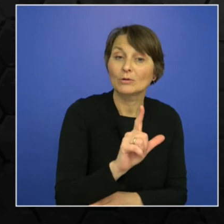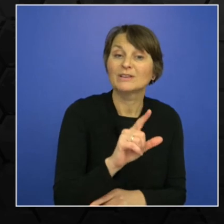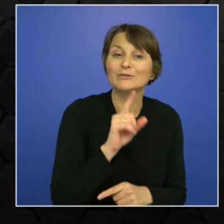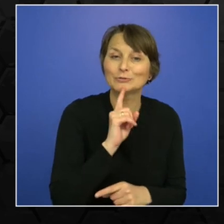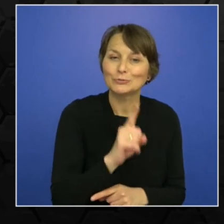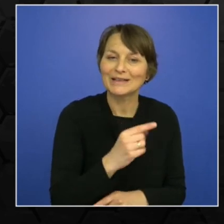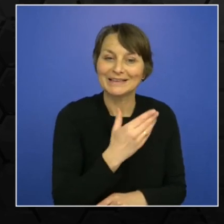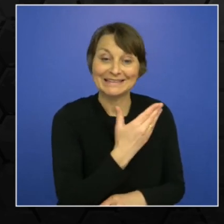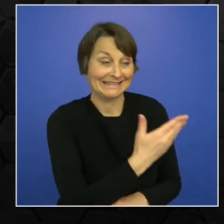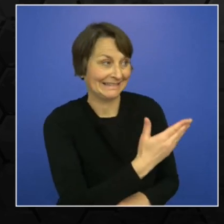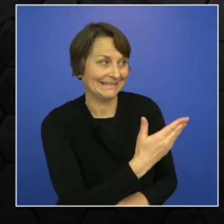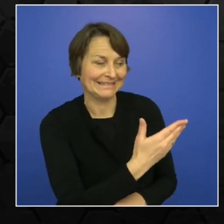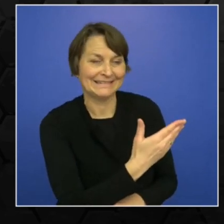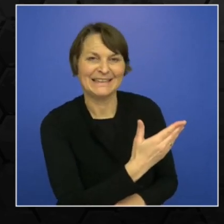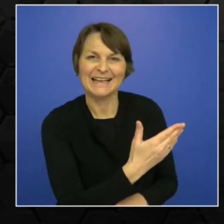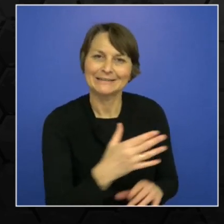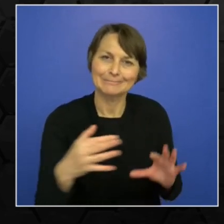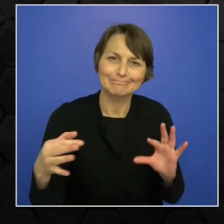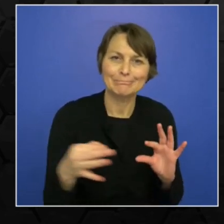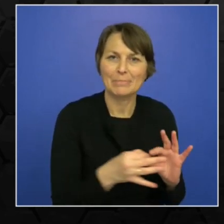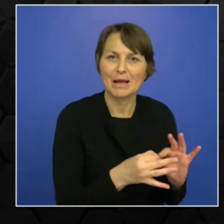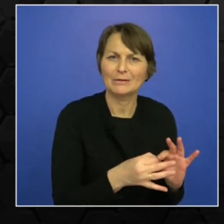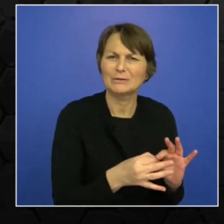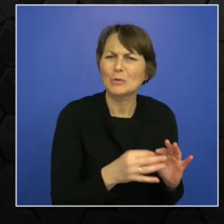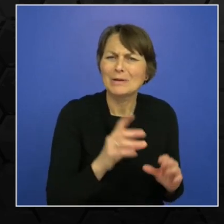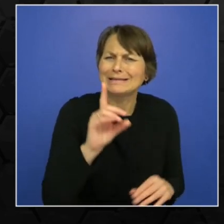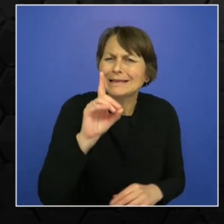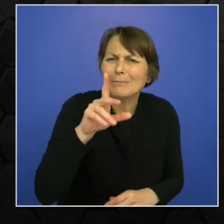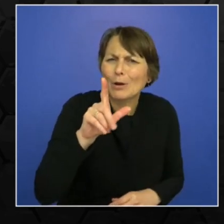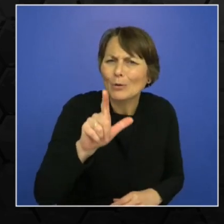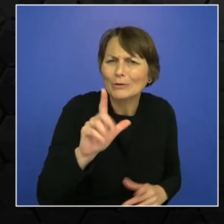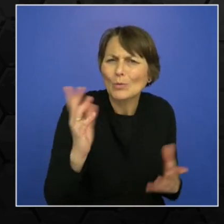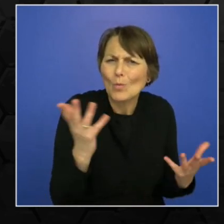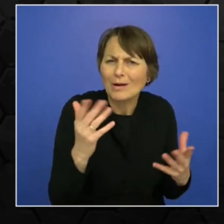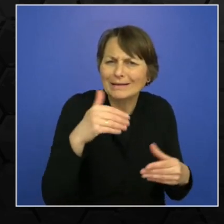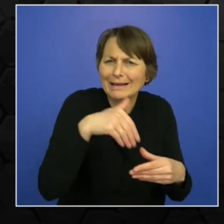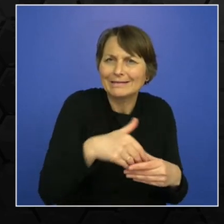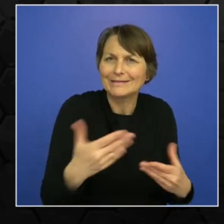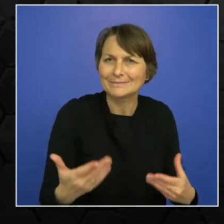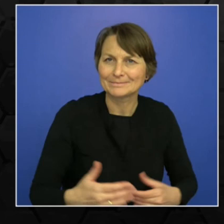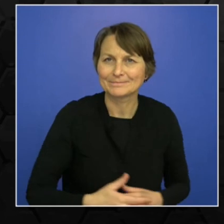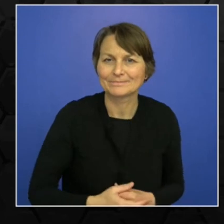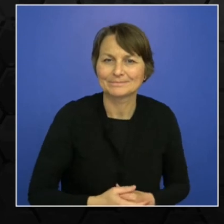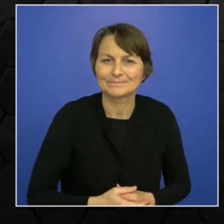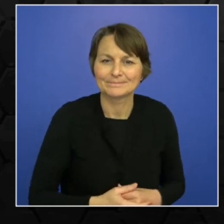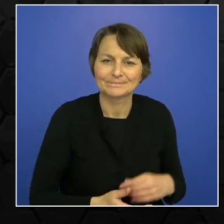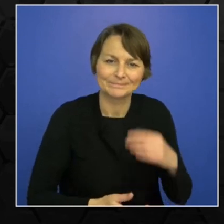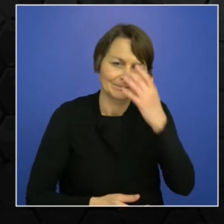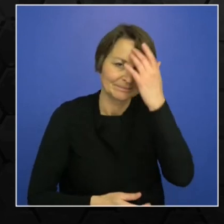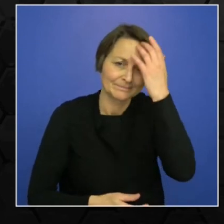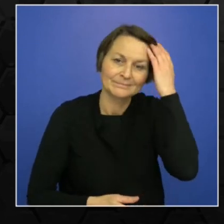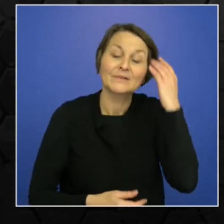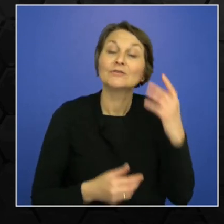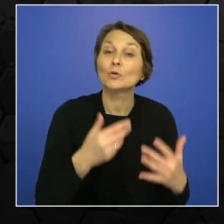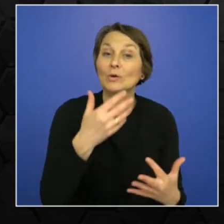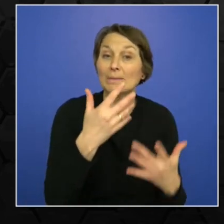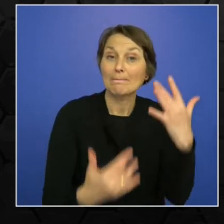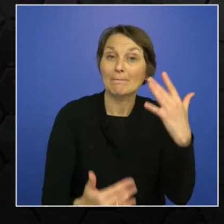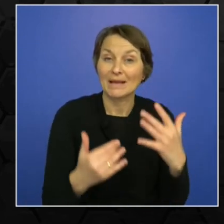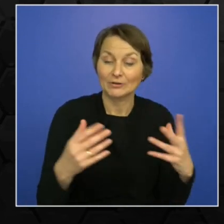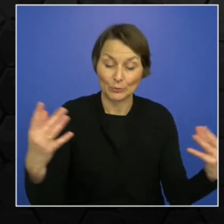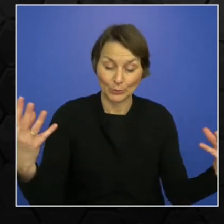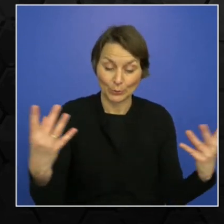So deep learning, what does it do? It takes up matrices and it does the matrix multiplications to get the